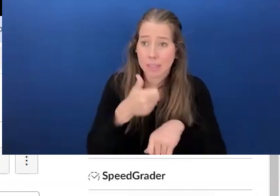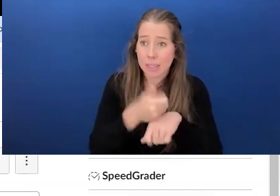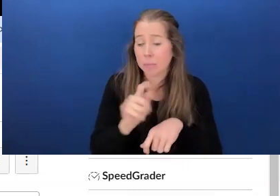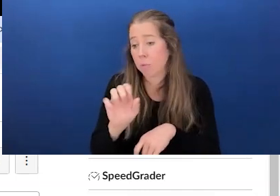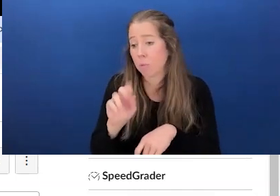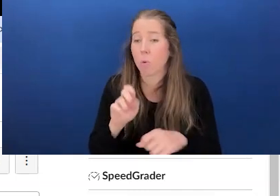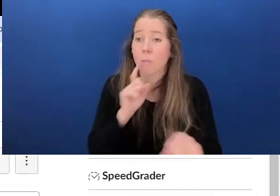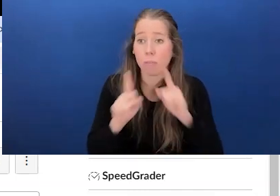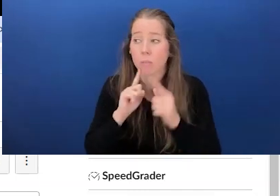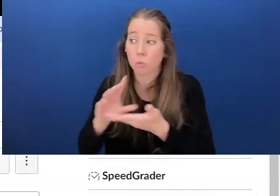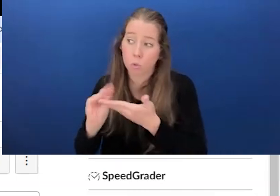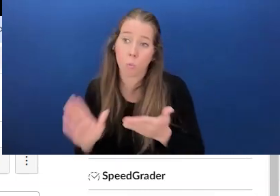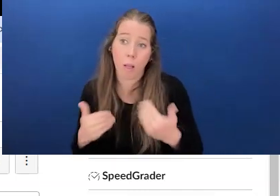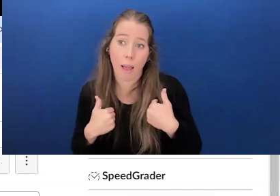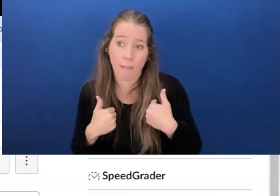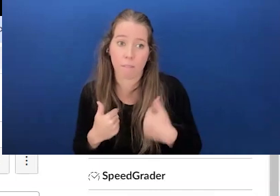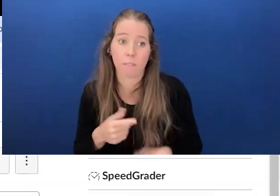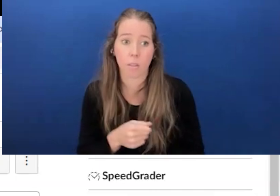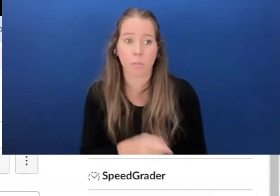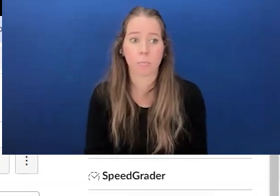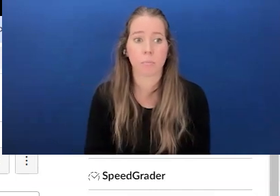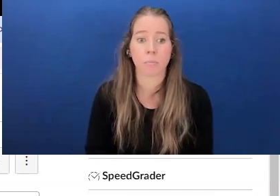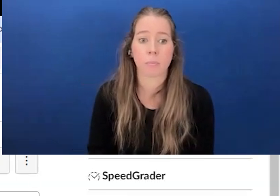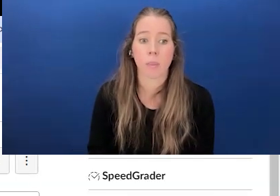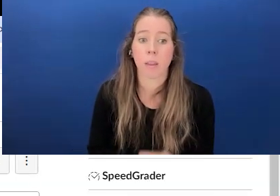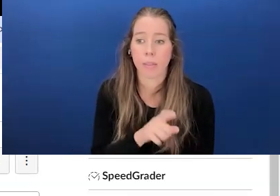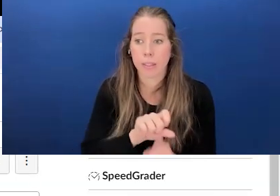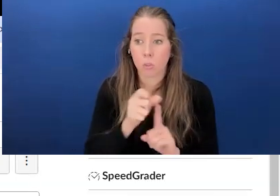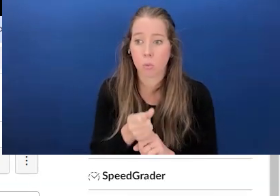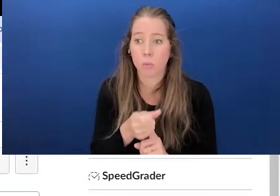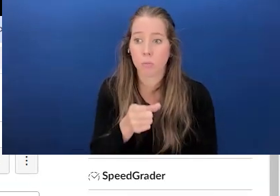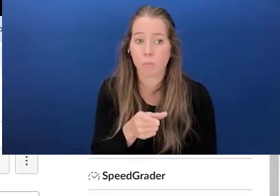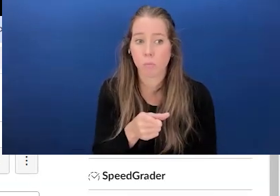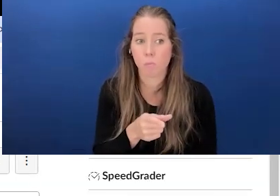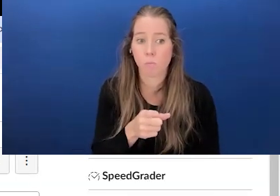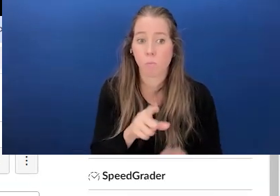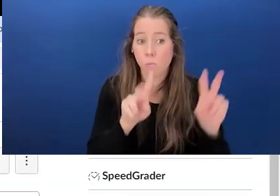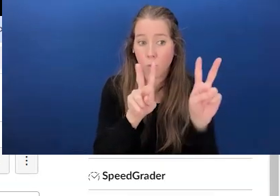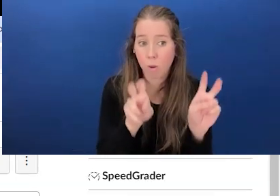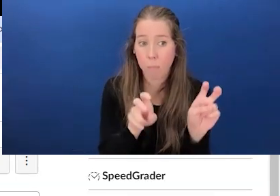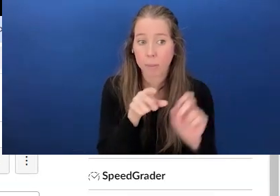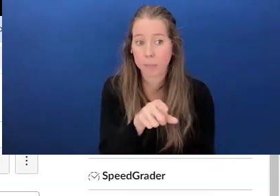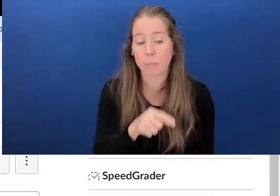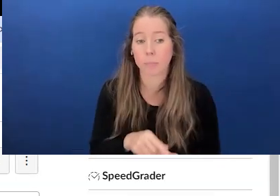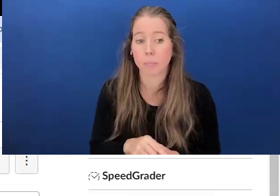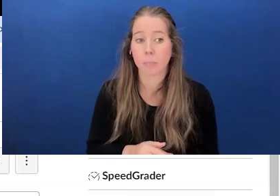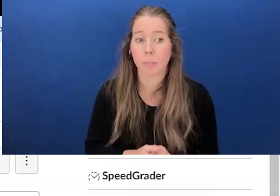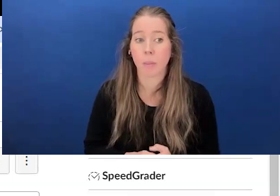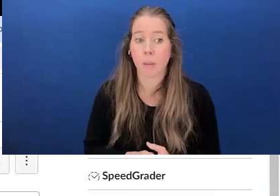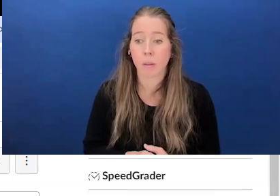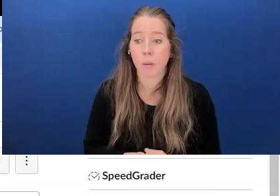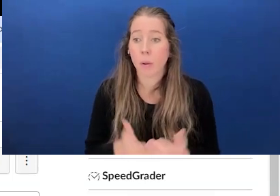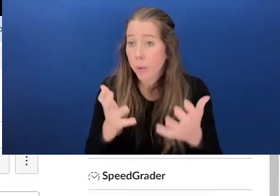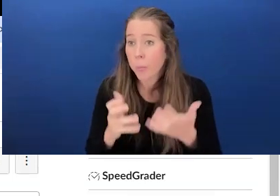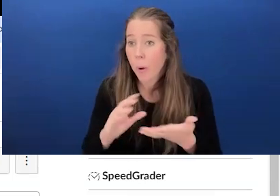the student is about to have. But in this case, it ends with the topic. So we want to have the student